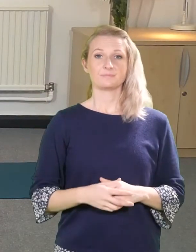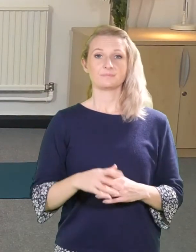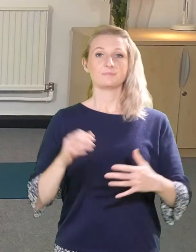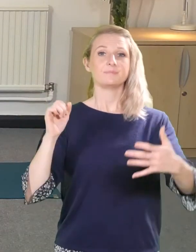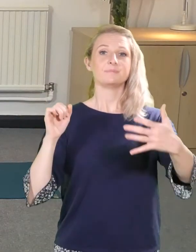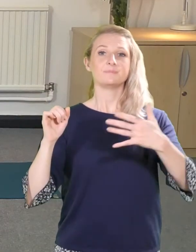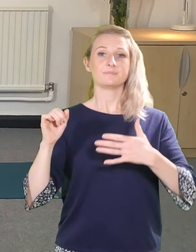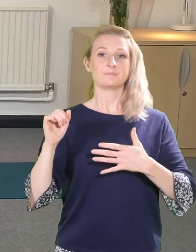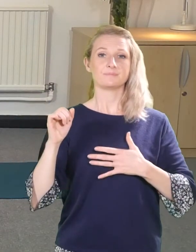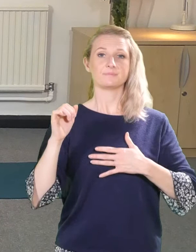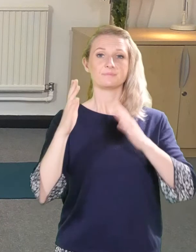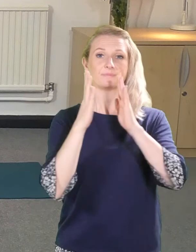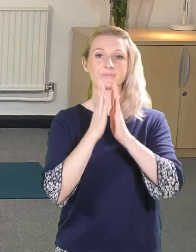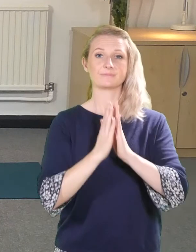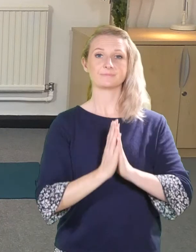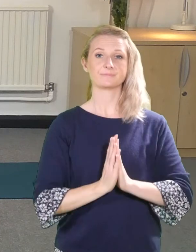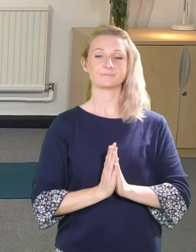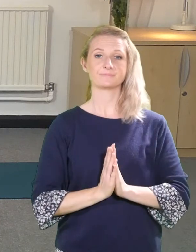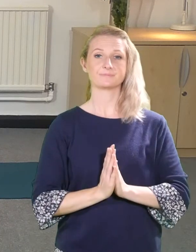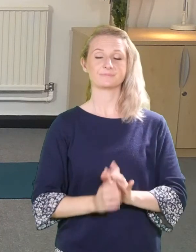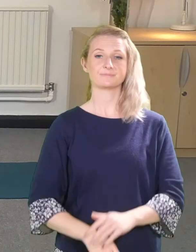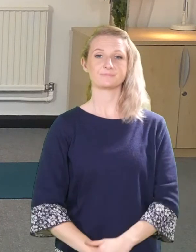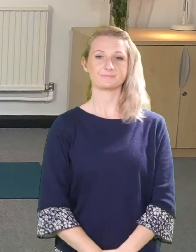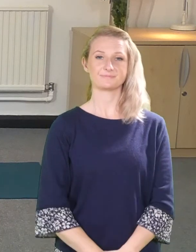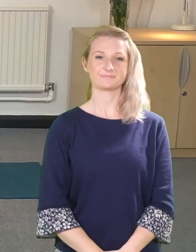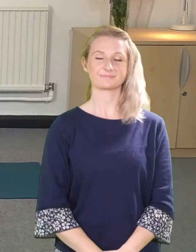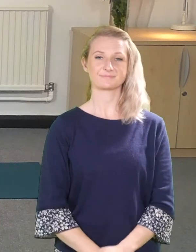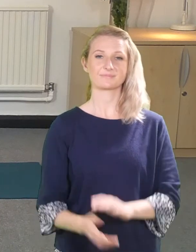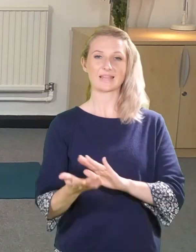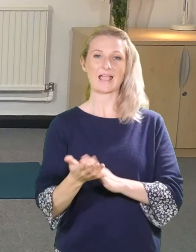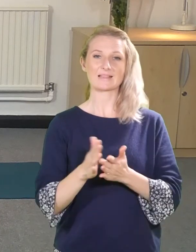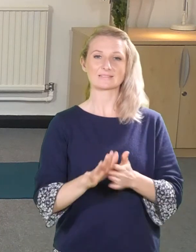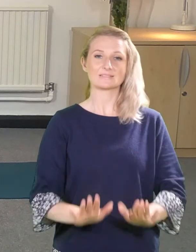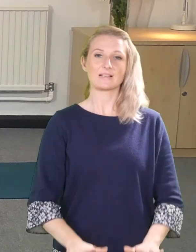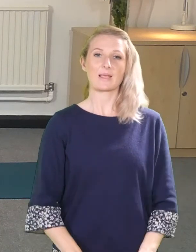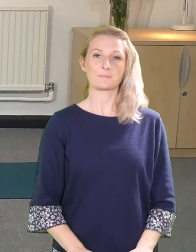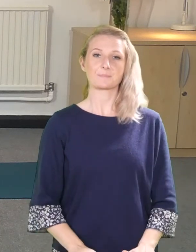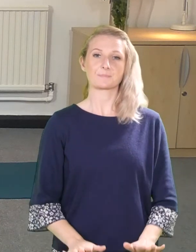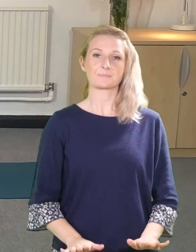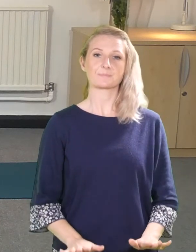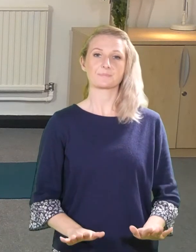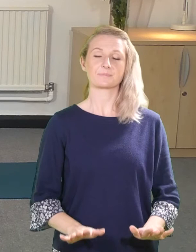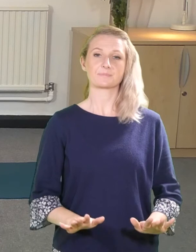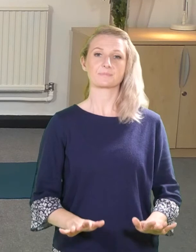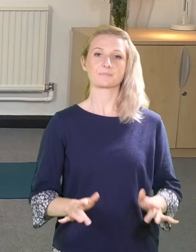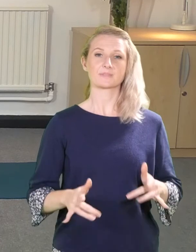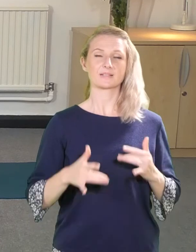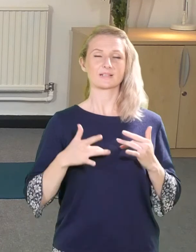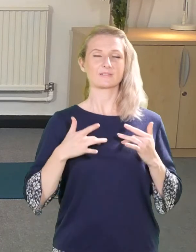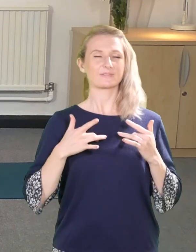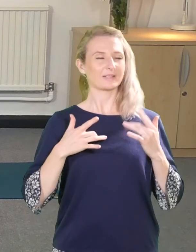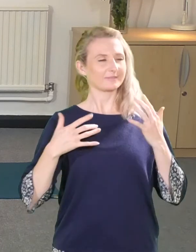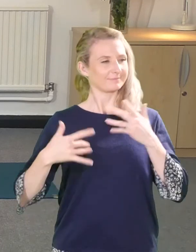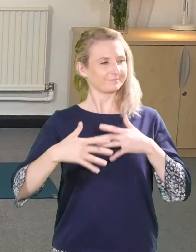Exhale, bring the hands down to the heart. Bring your hands to your lap and just feel any effects from the